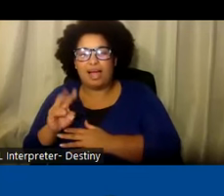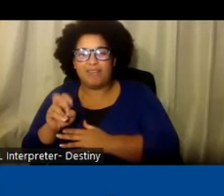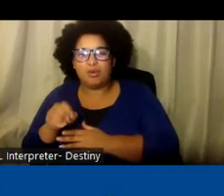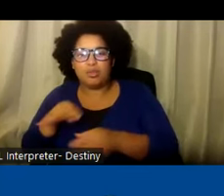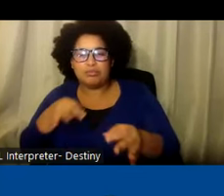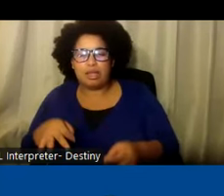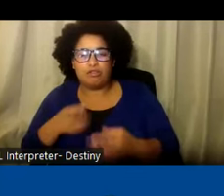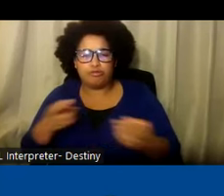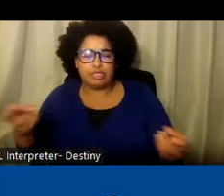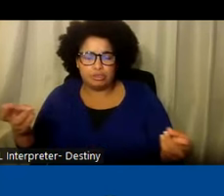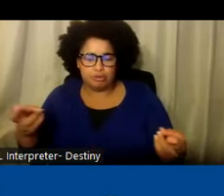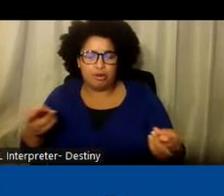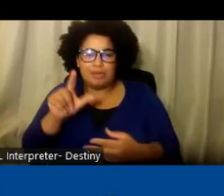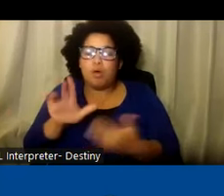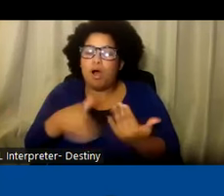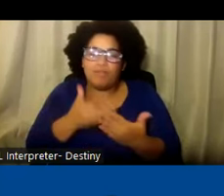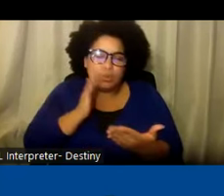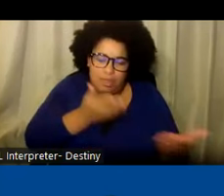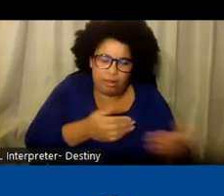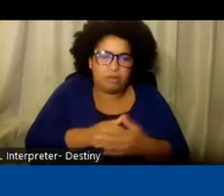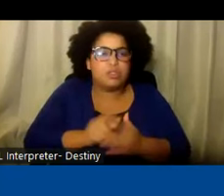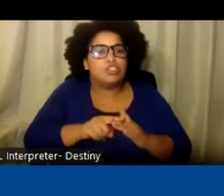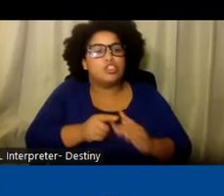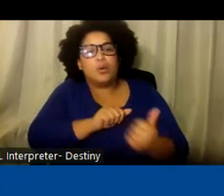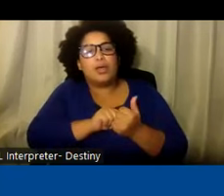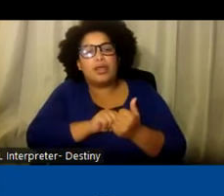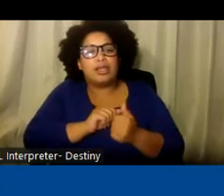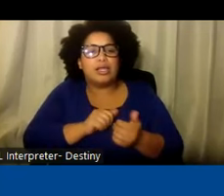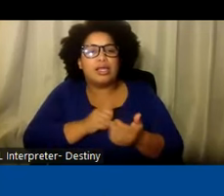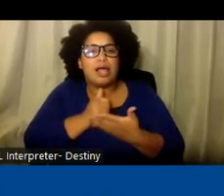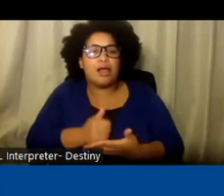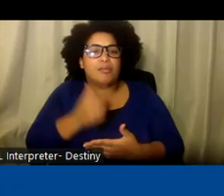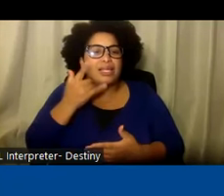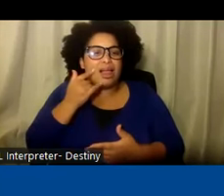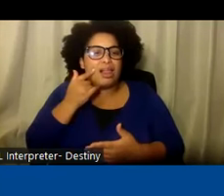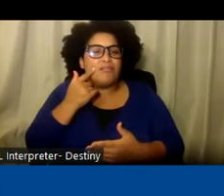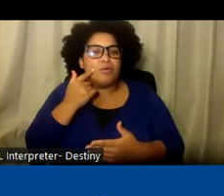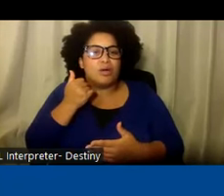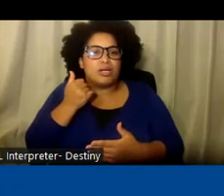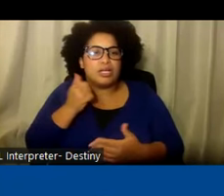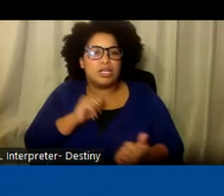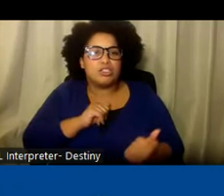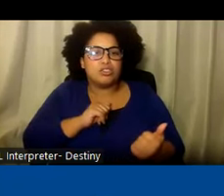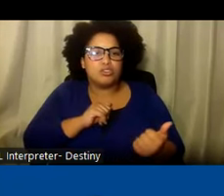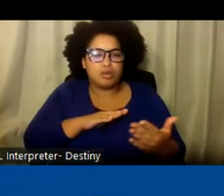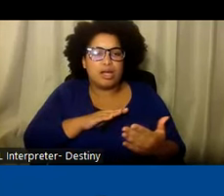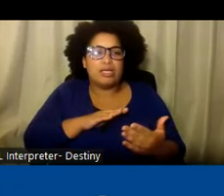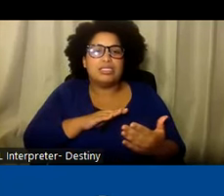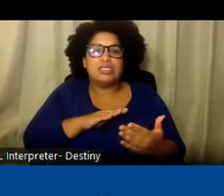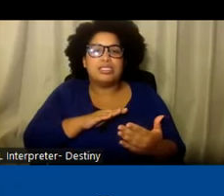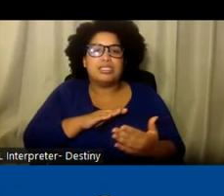this will exist in the resource library. So we started out helping California address the direct support professional